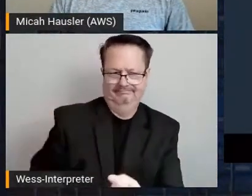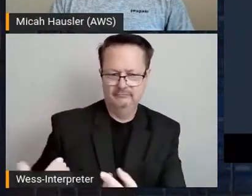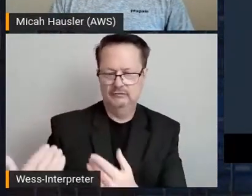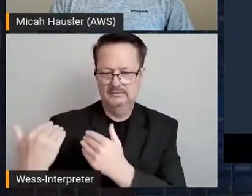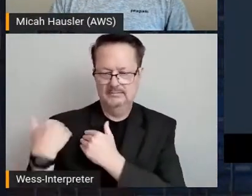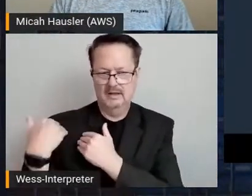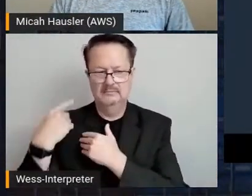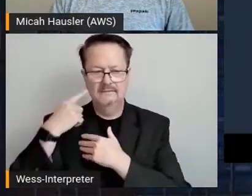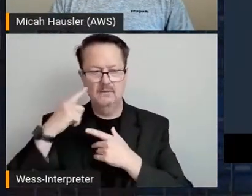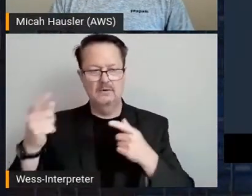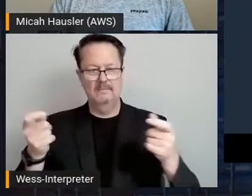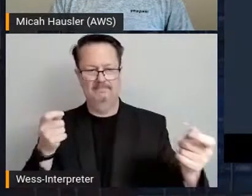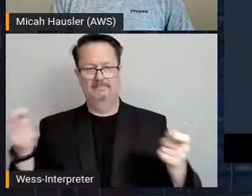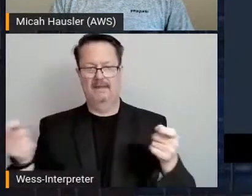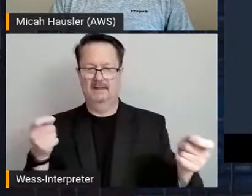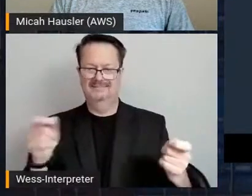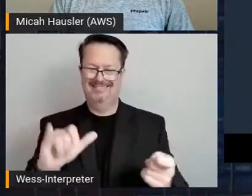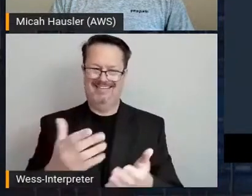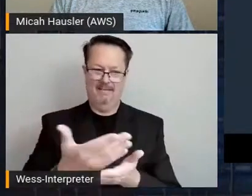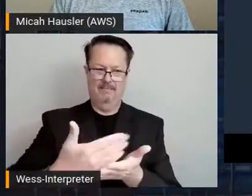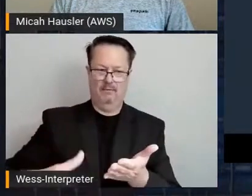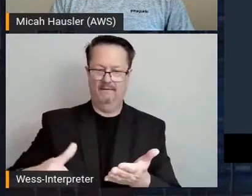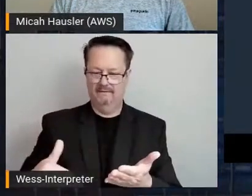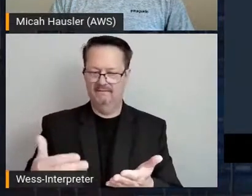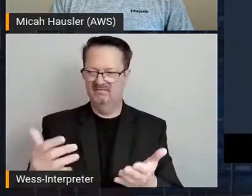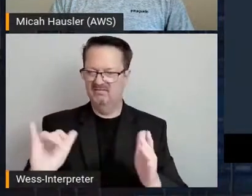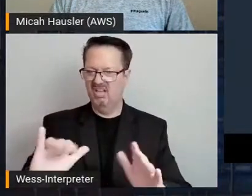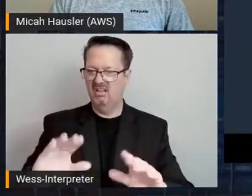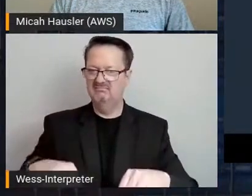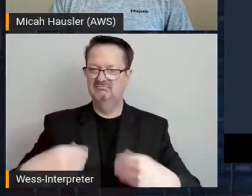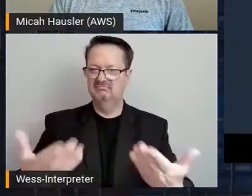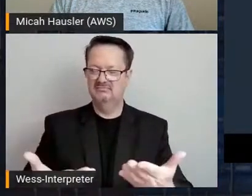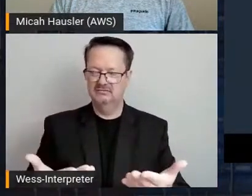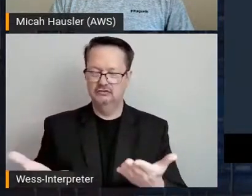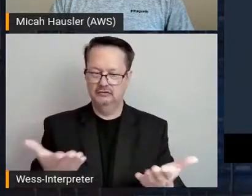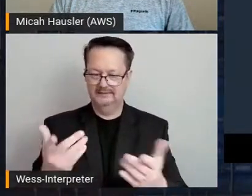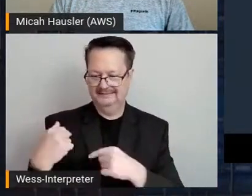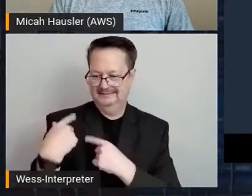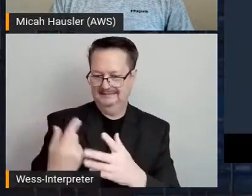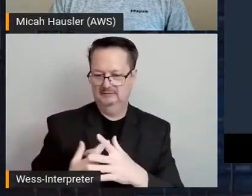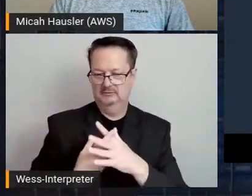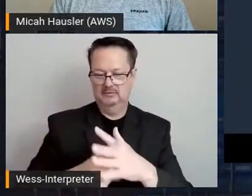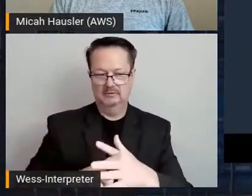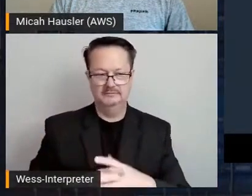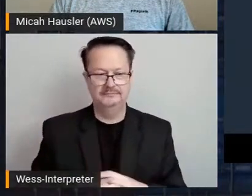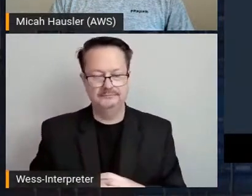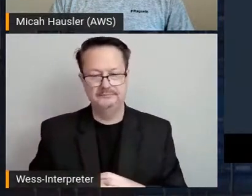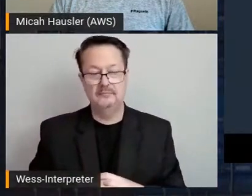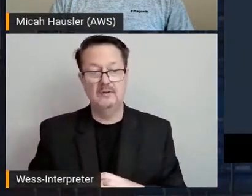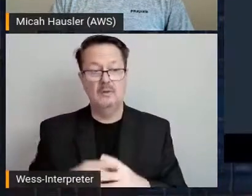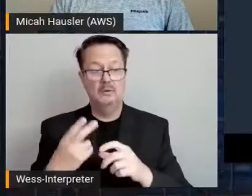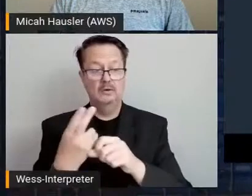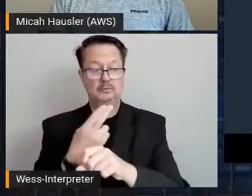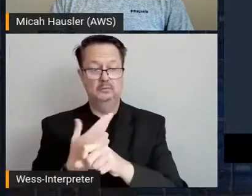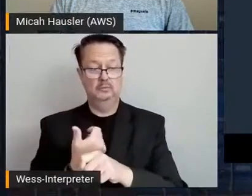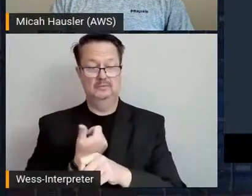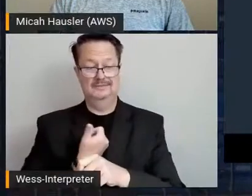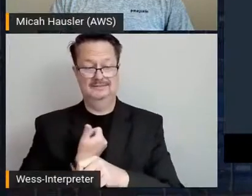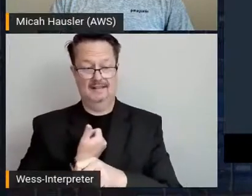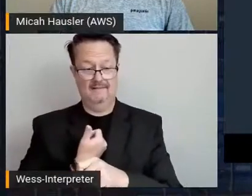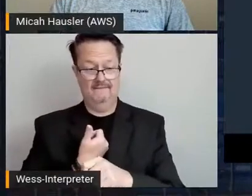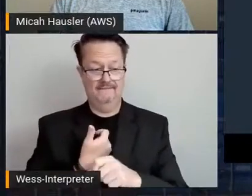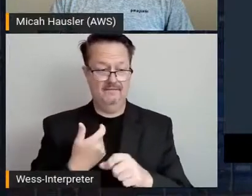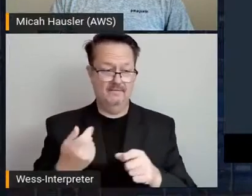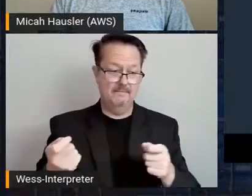for managing that component of the service since its inception. When you use self-managed workers